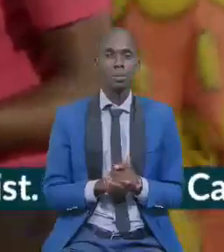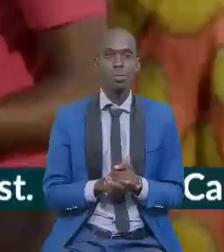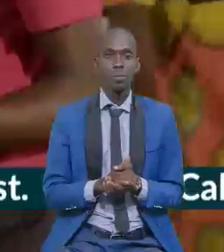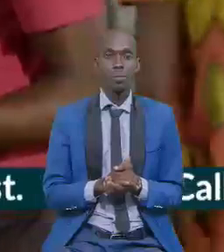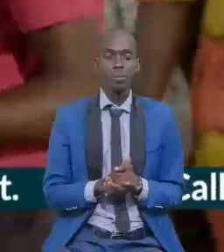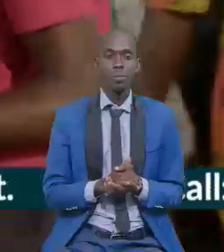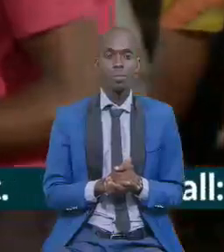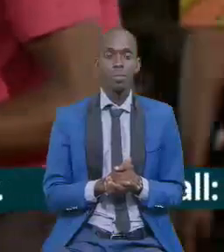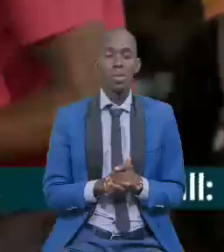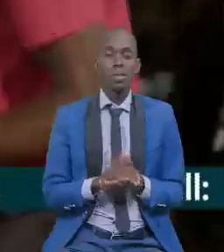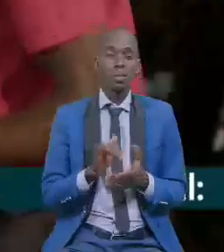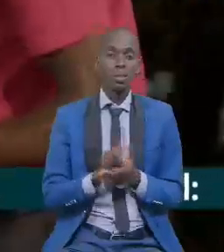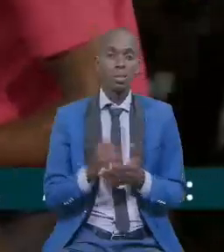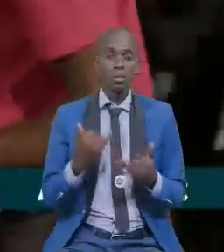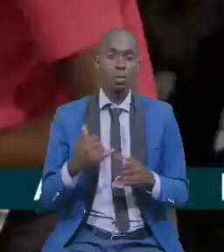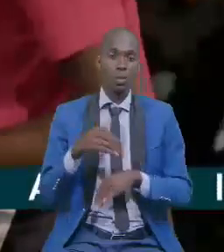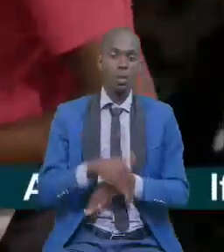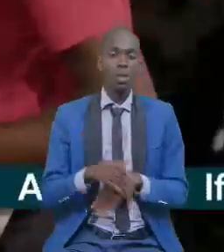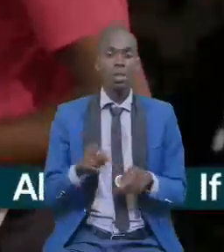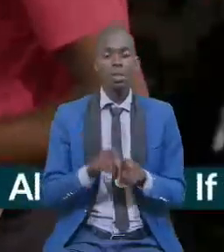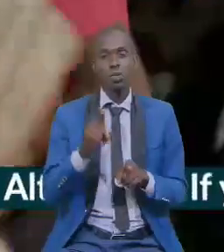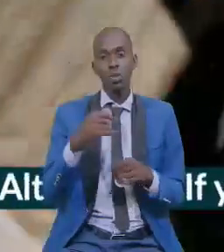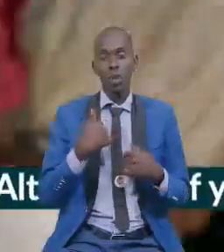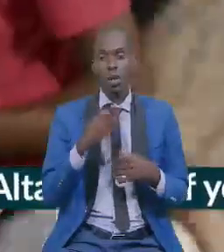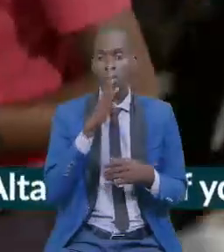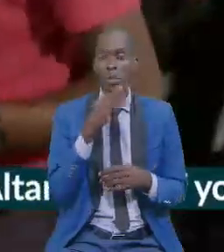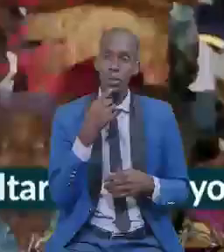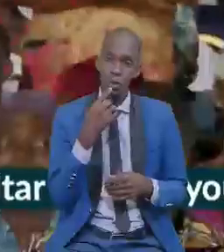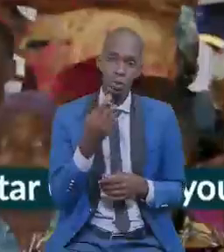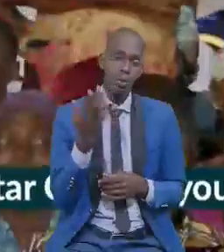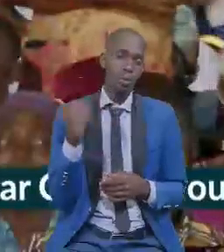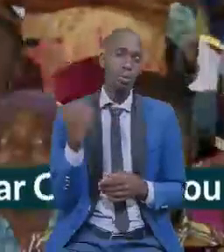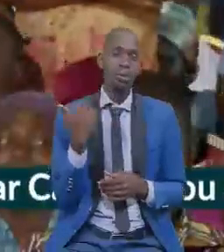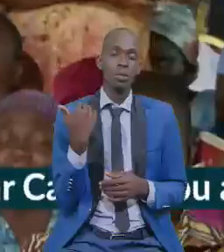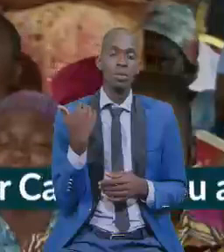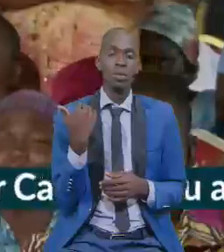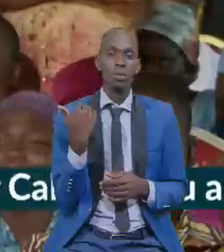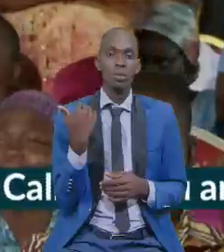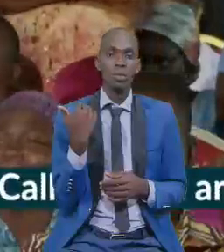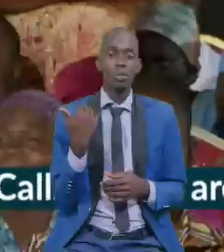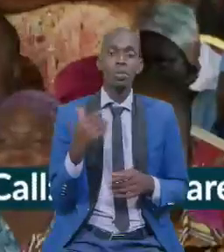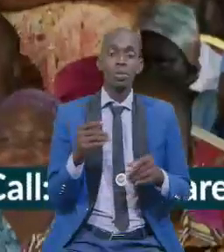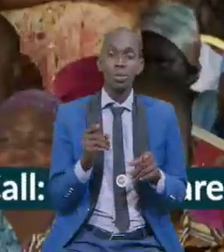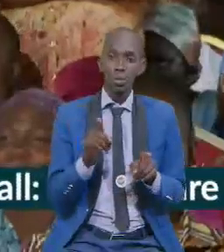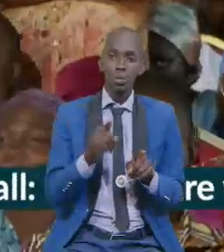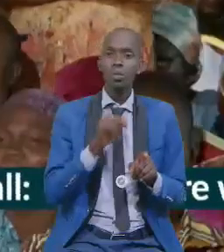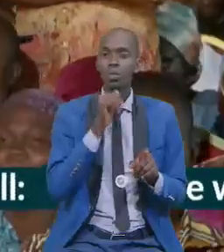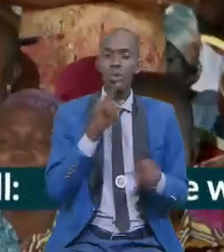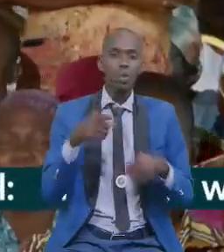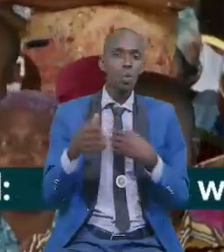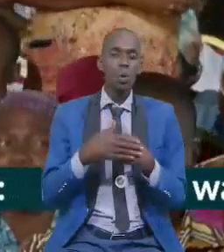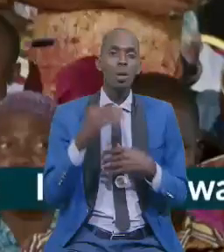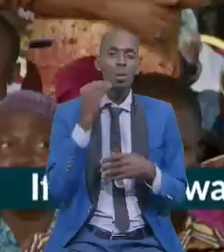That tonight, as we have been told, we will not go back home with any disease.